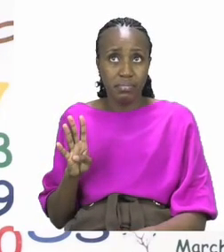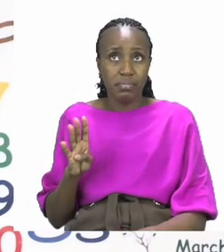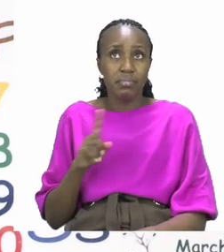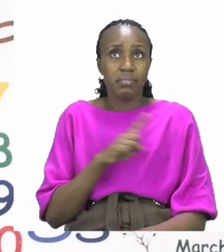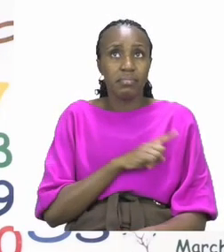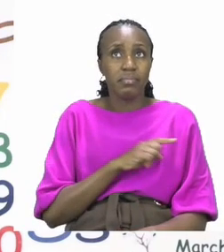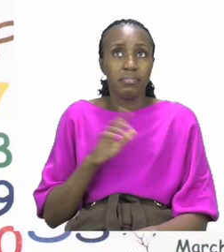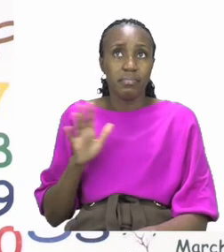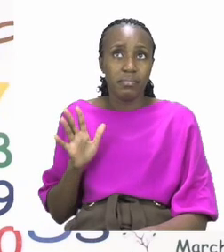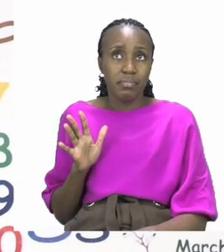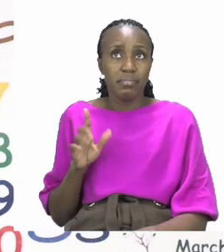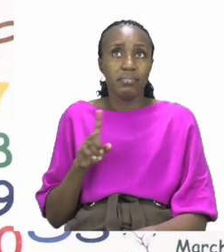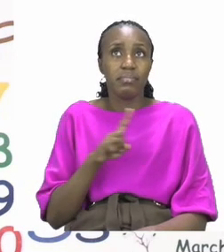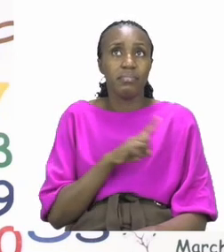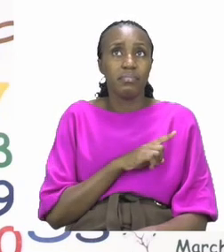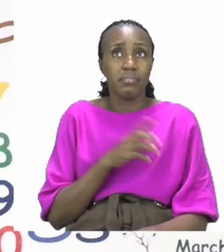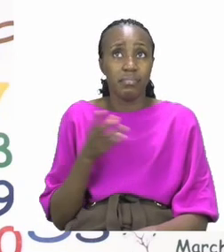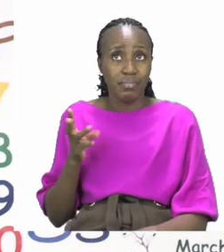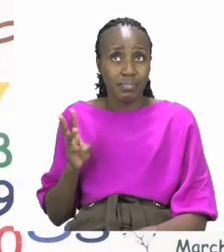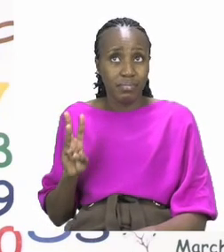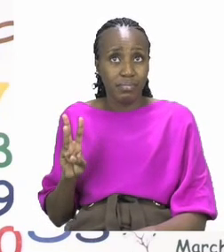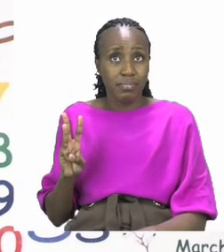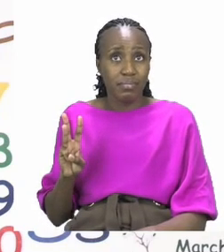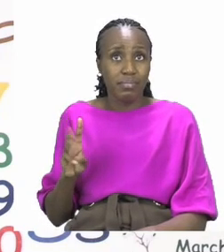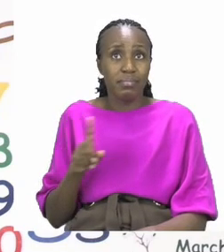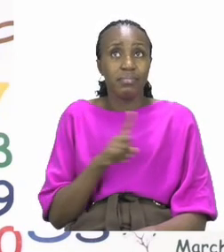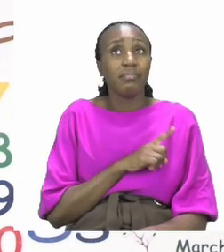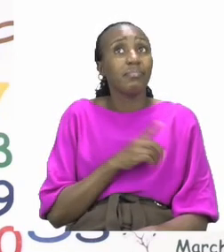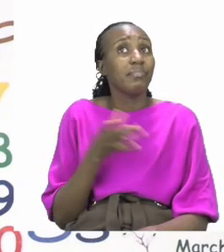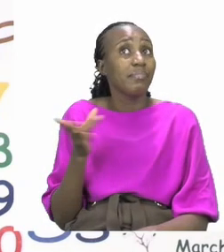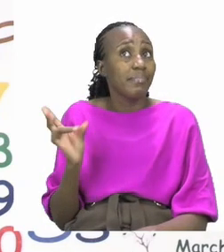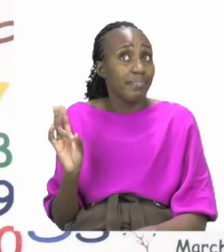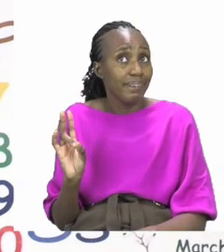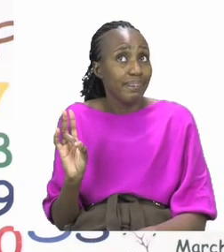14, 15, 16,